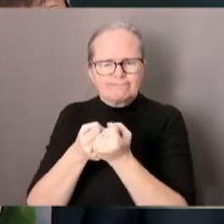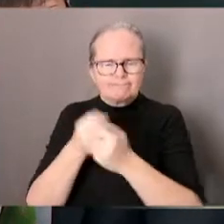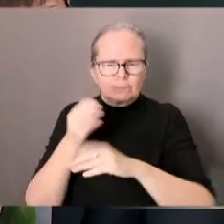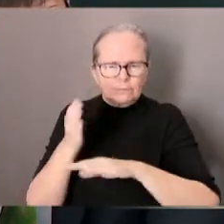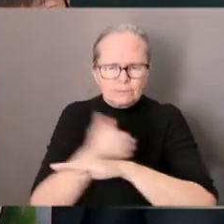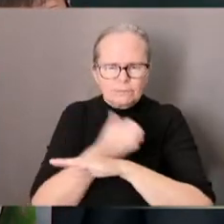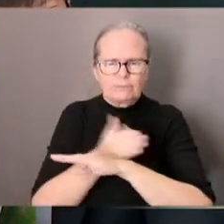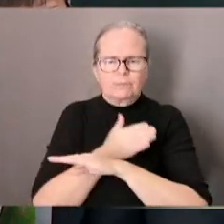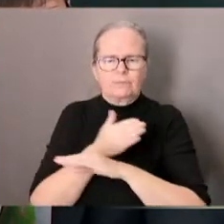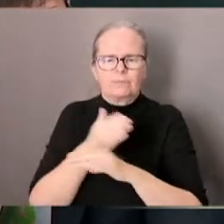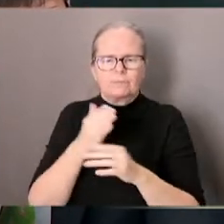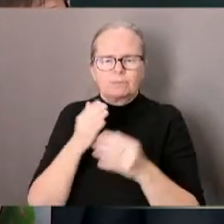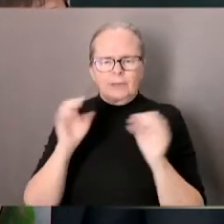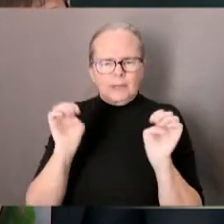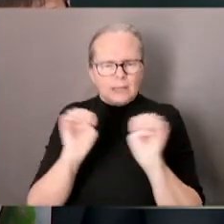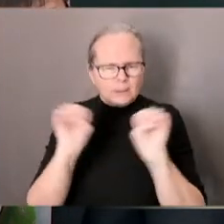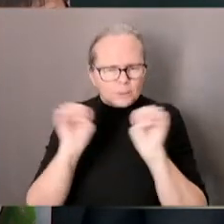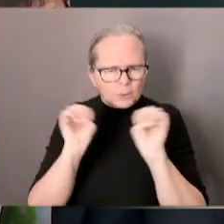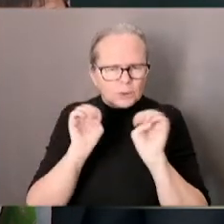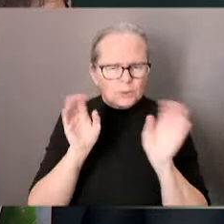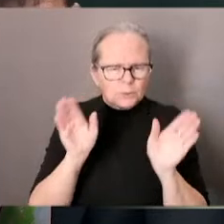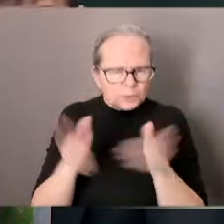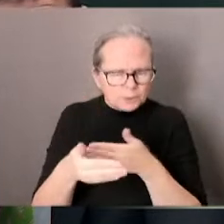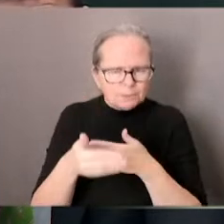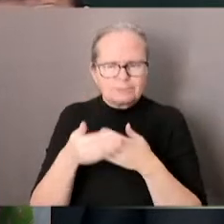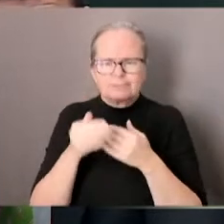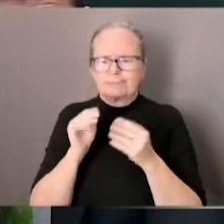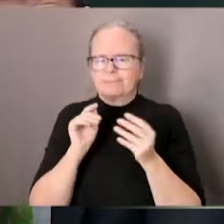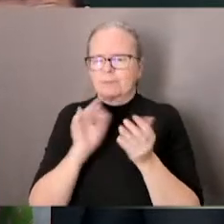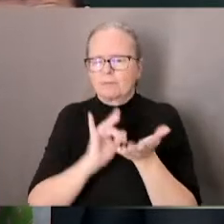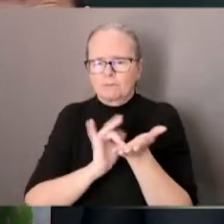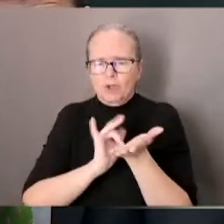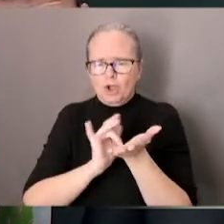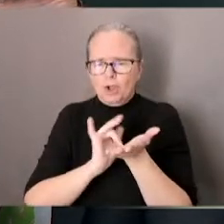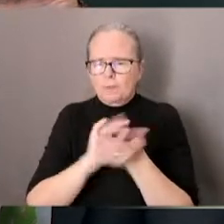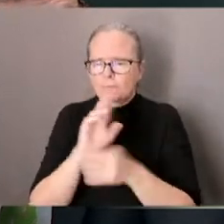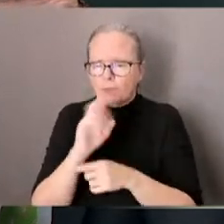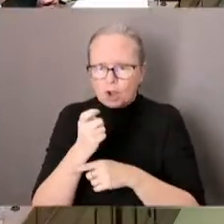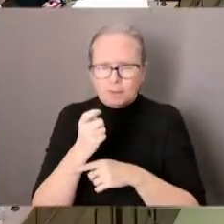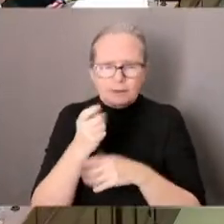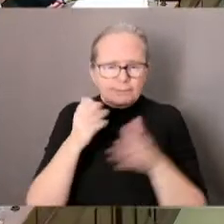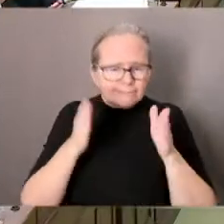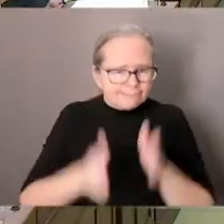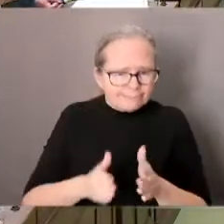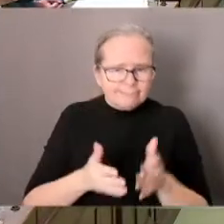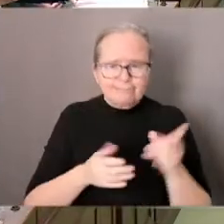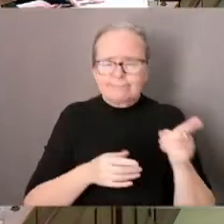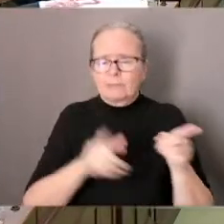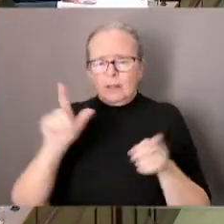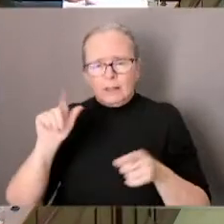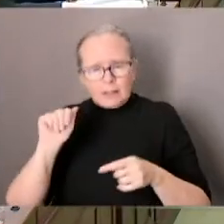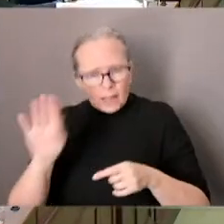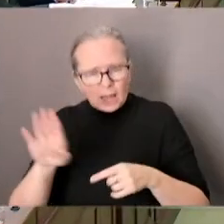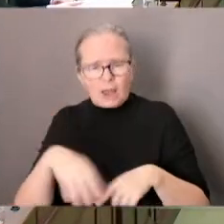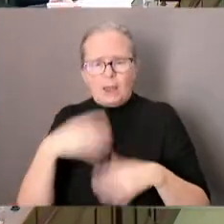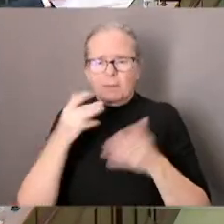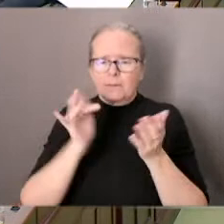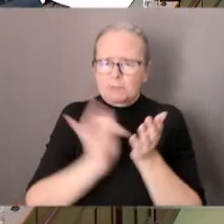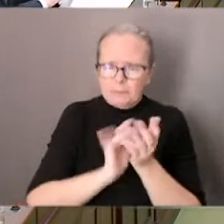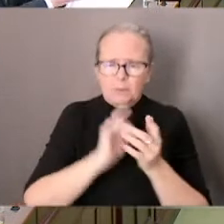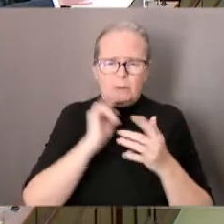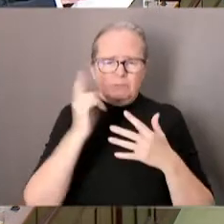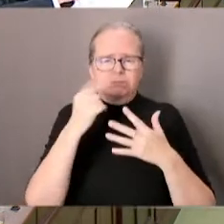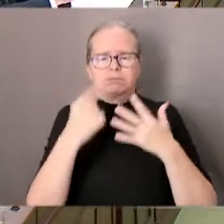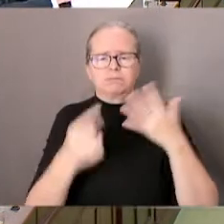EMS stations ambulance garages medical laboratories and other facilities and will continue to invest honorable that concludes the time